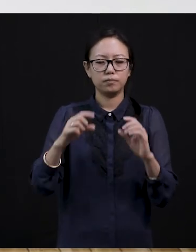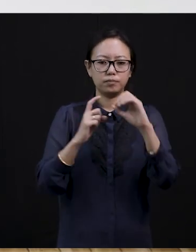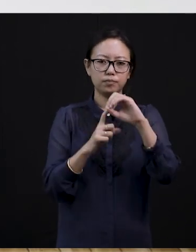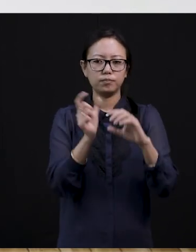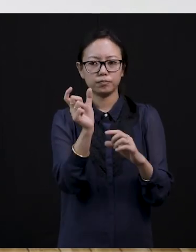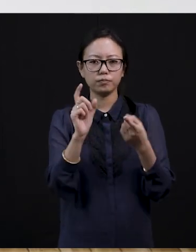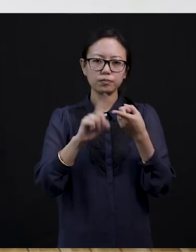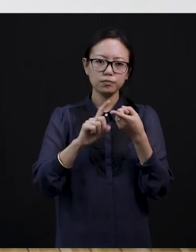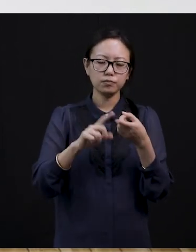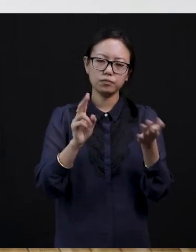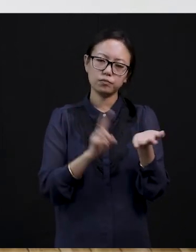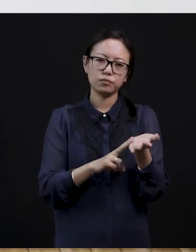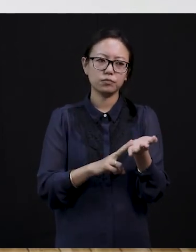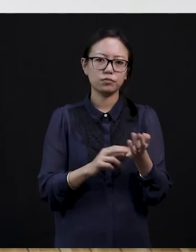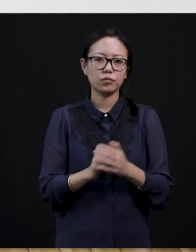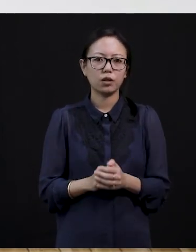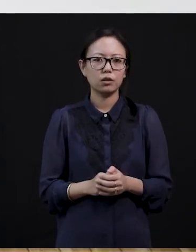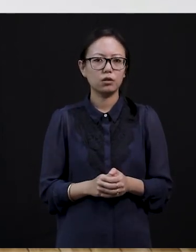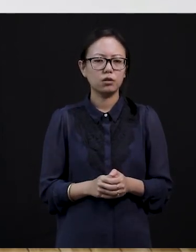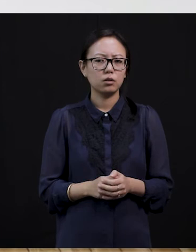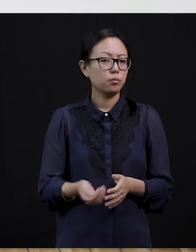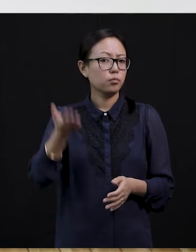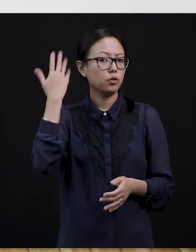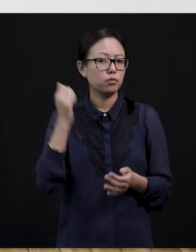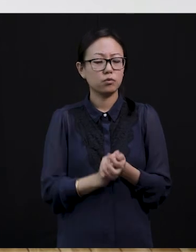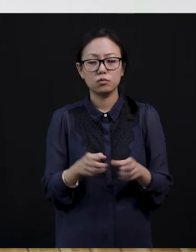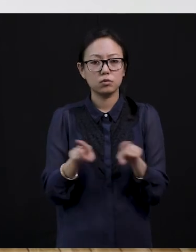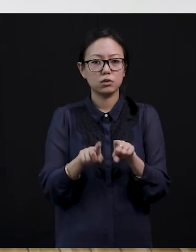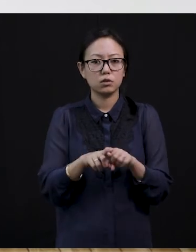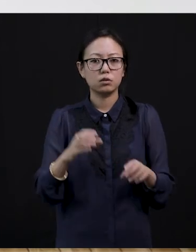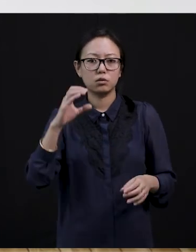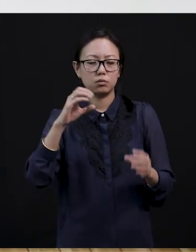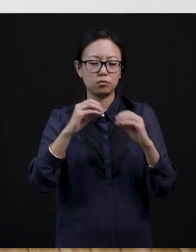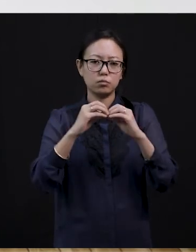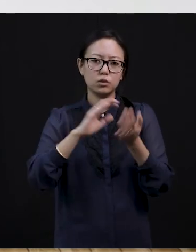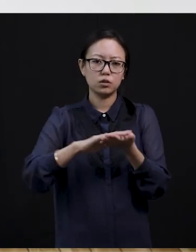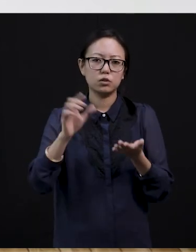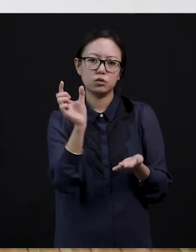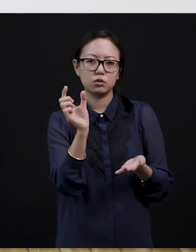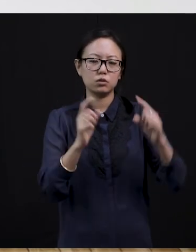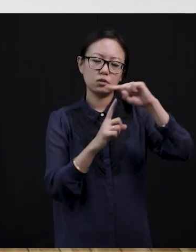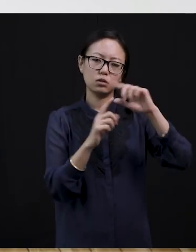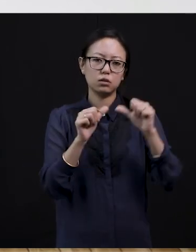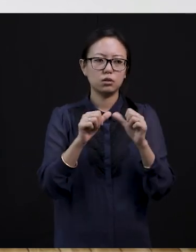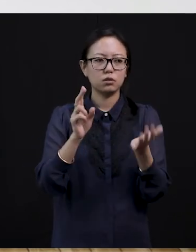ruling. Like for a long time, it was in Bhutan where the king was ruling. So that's a second system called